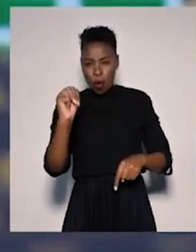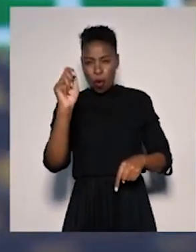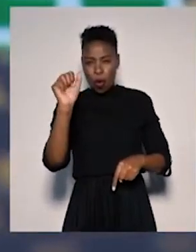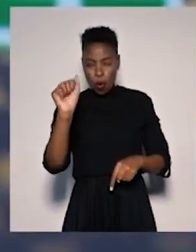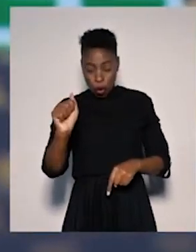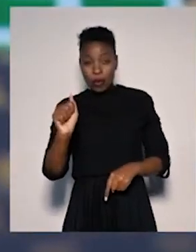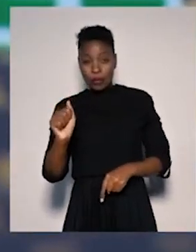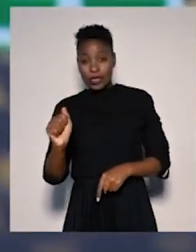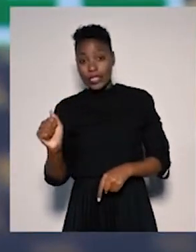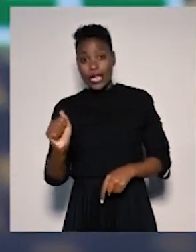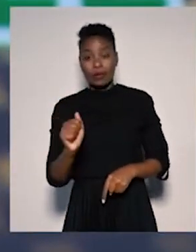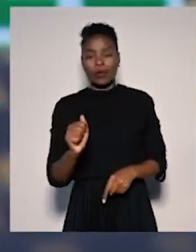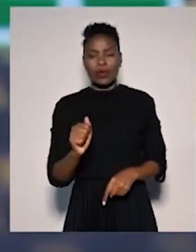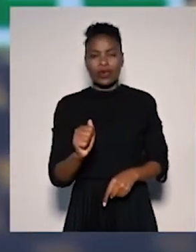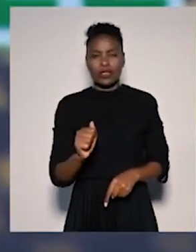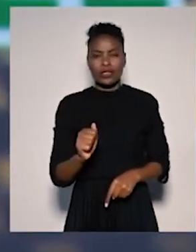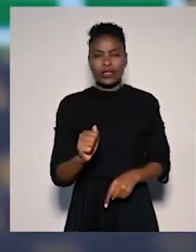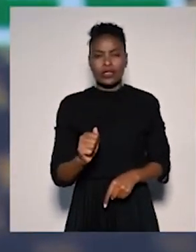condition.